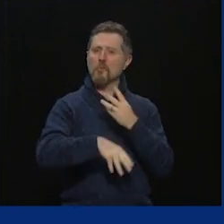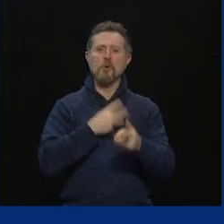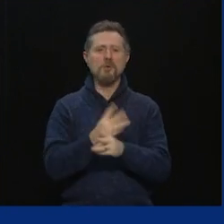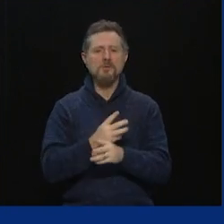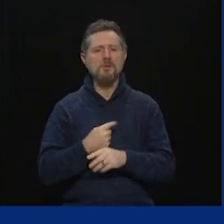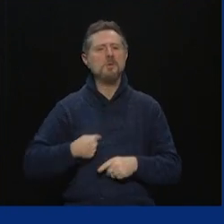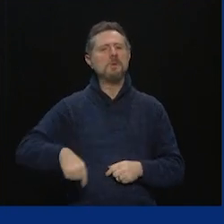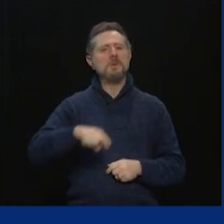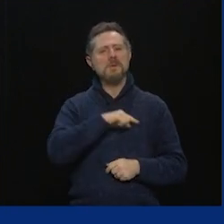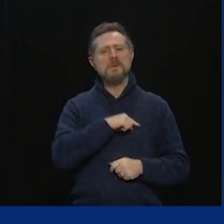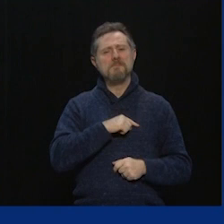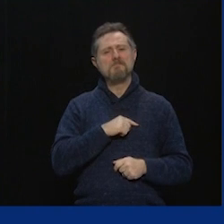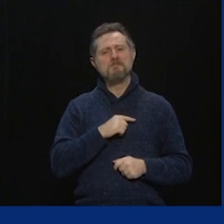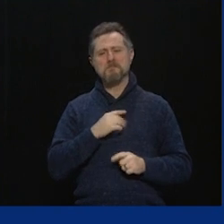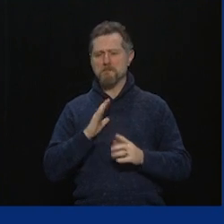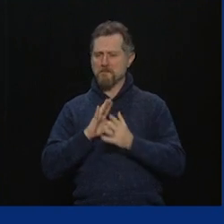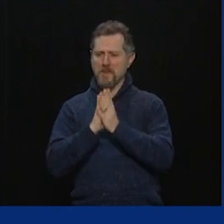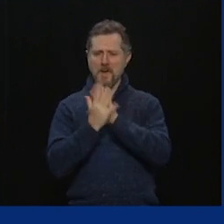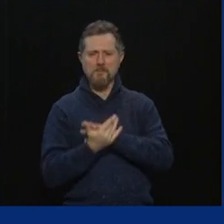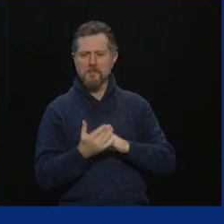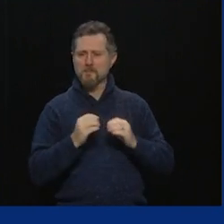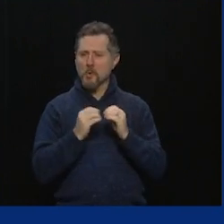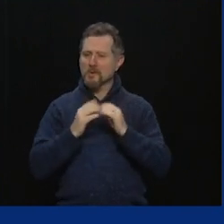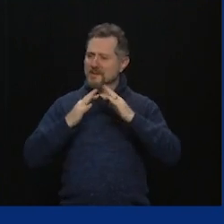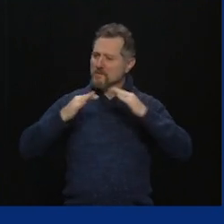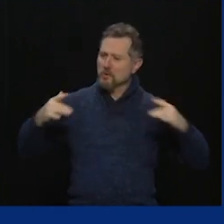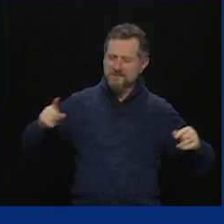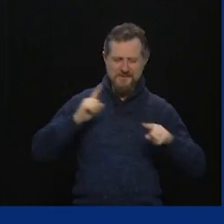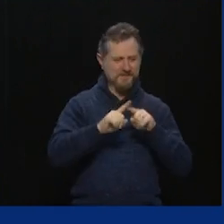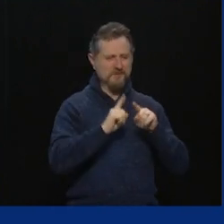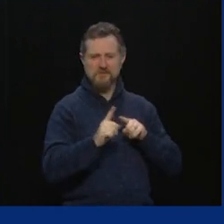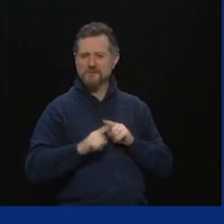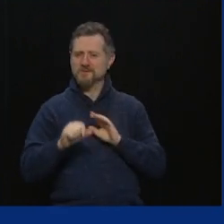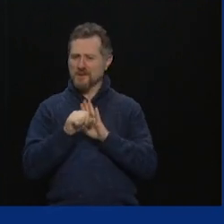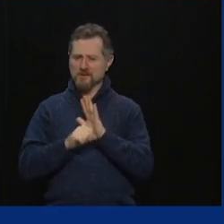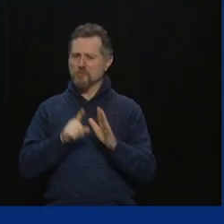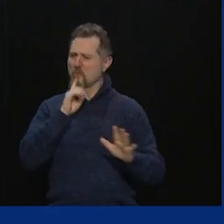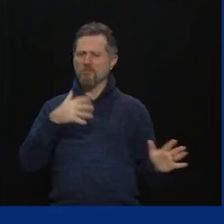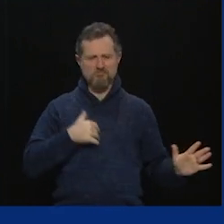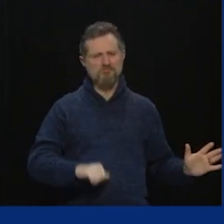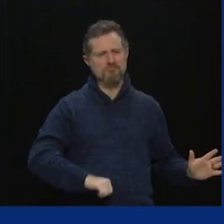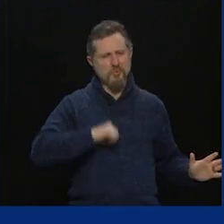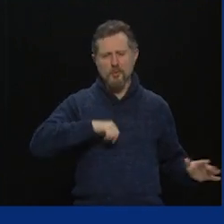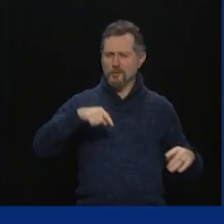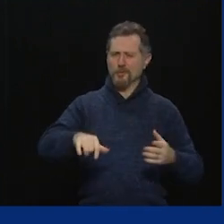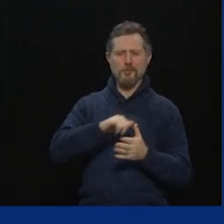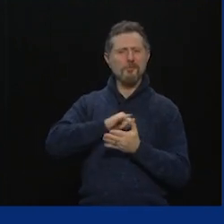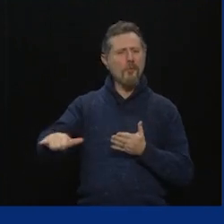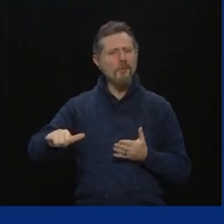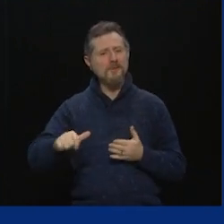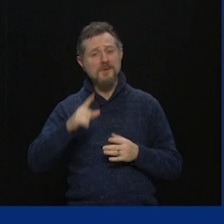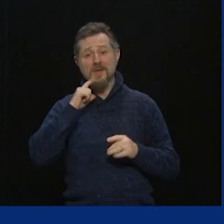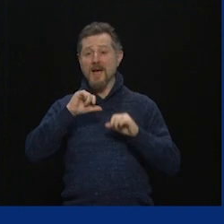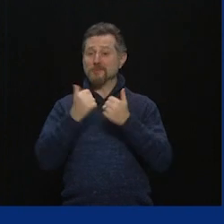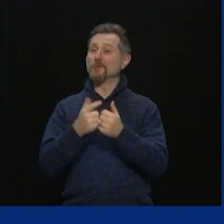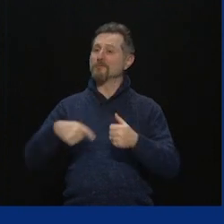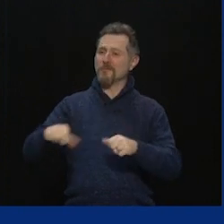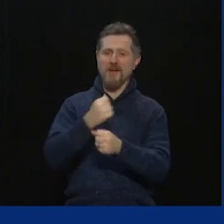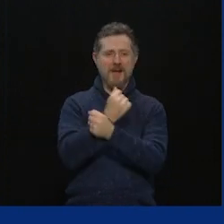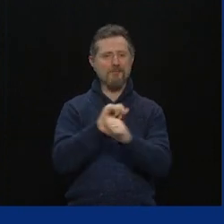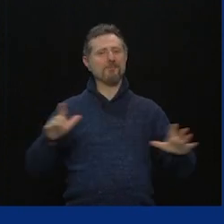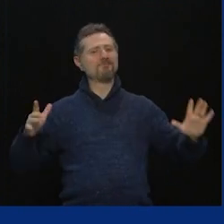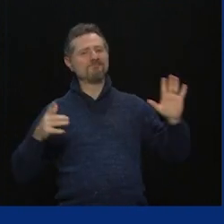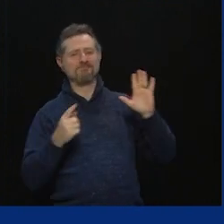enriched, diverse state, and that's a huge point of pride for all New Yorkers. As you know, the Statue of Liberty is inscribed. It says, "Give me your